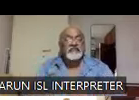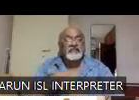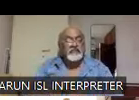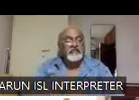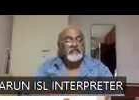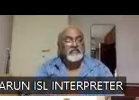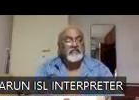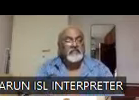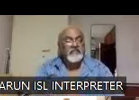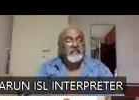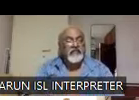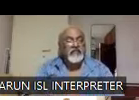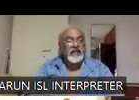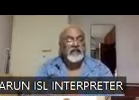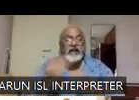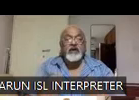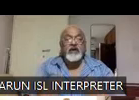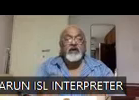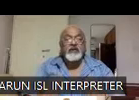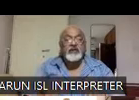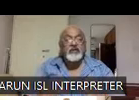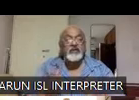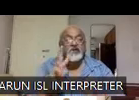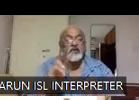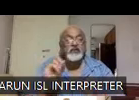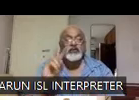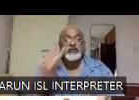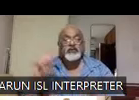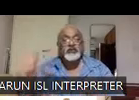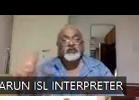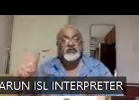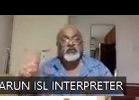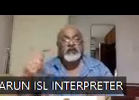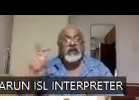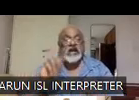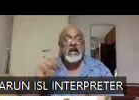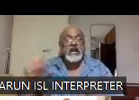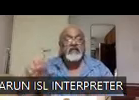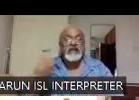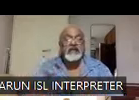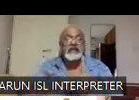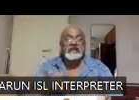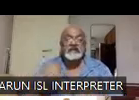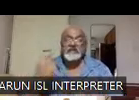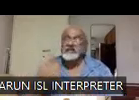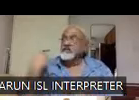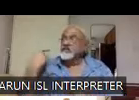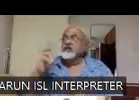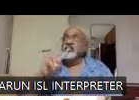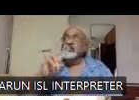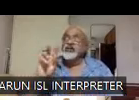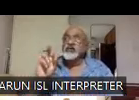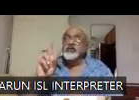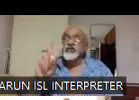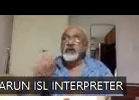it is 2022. I mean, theoretically, it should have happened last year in 2021, but